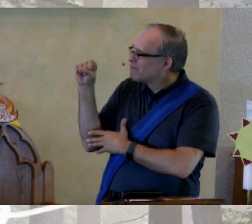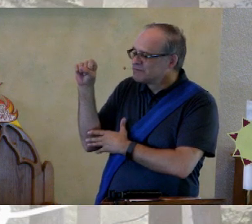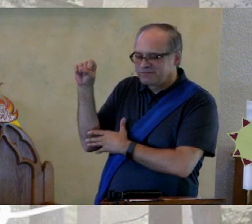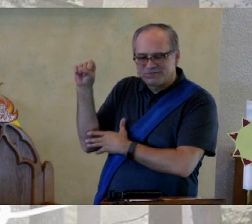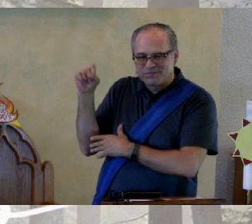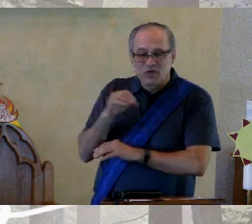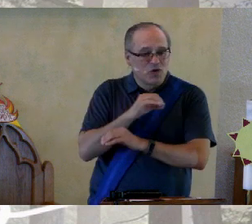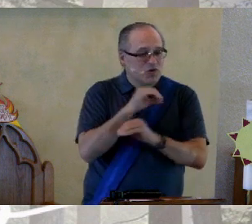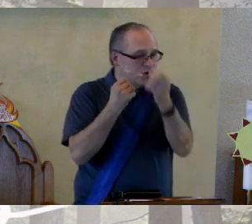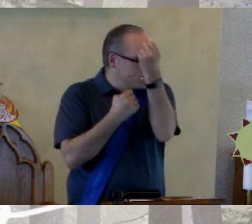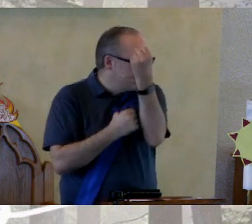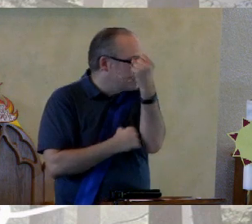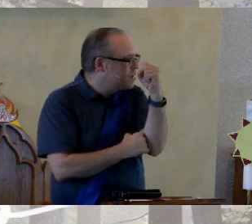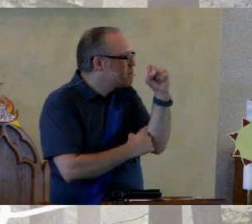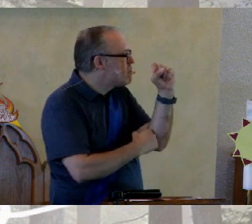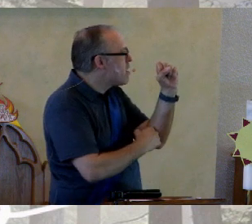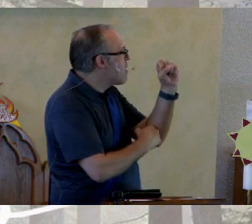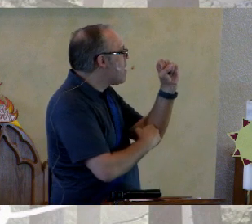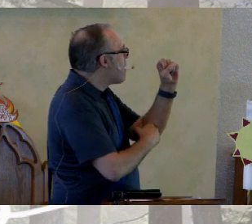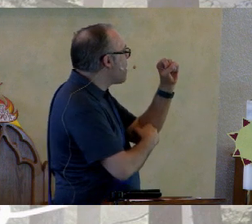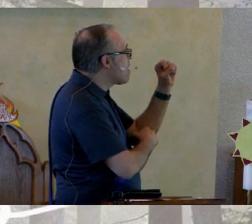back, no turning